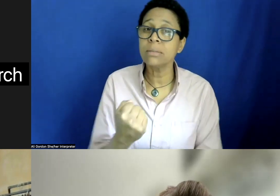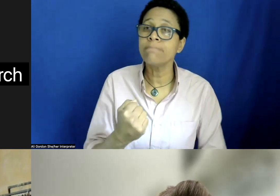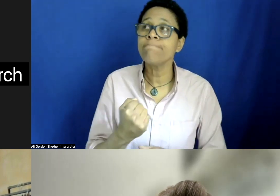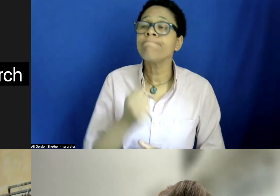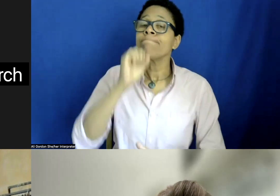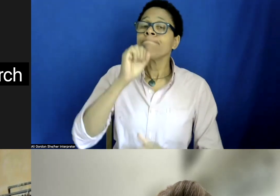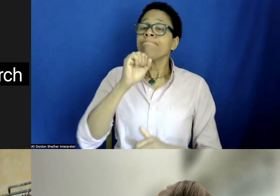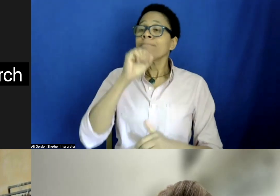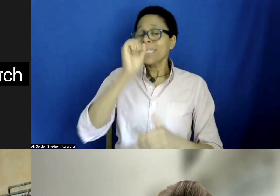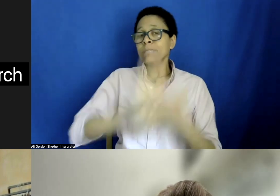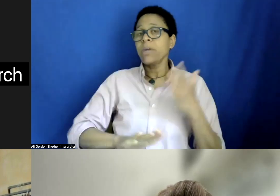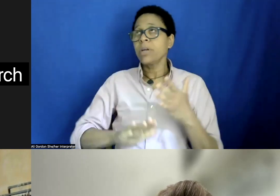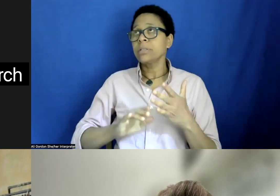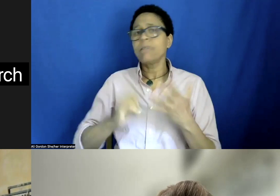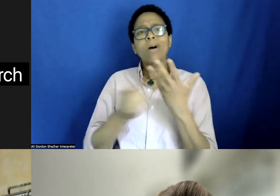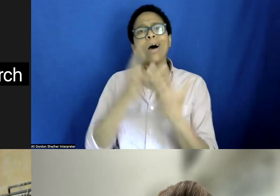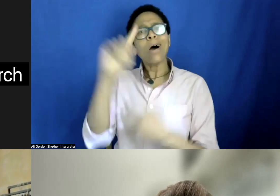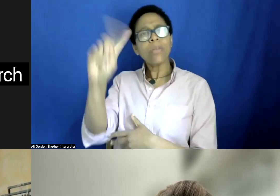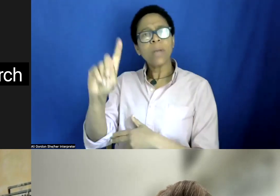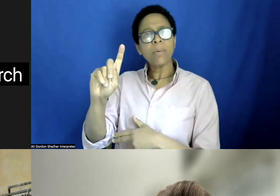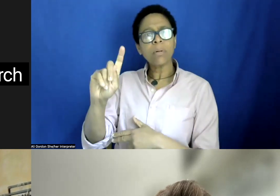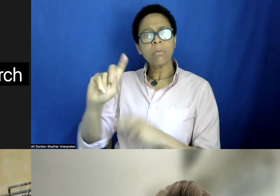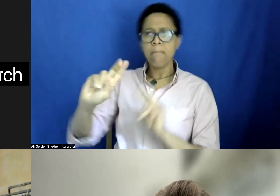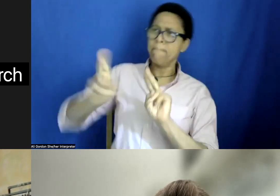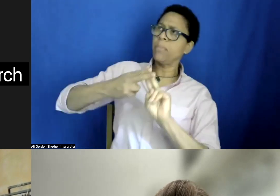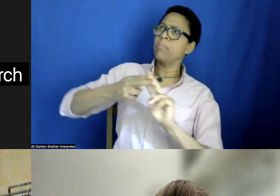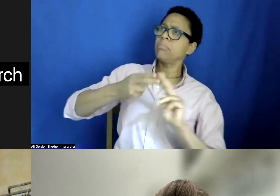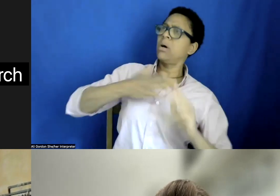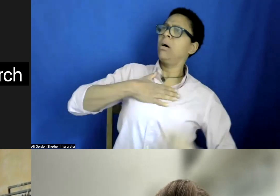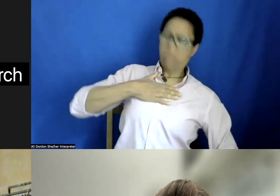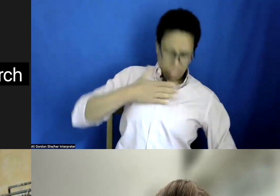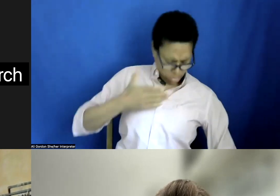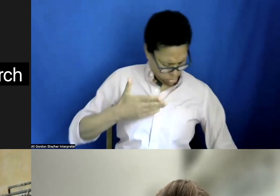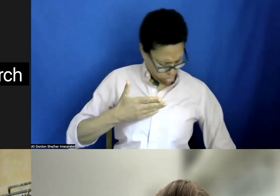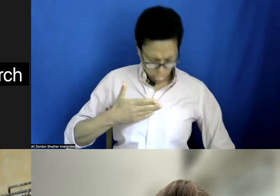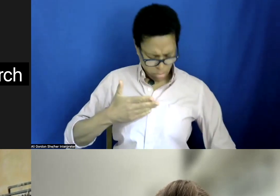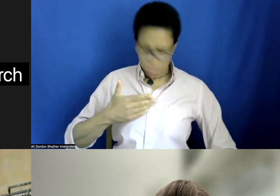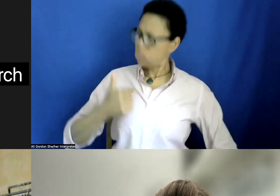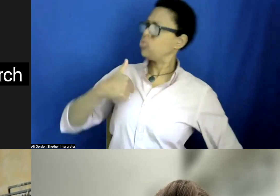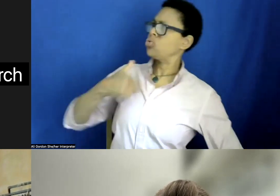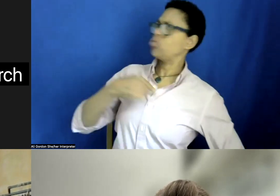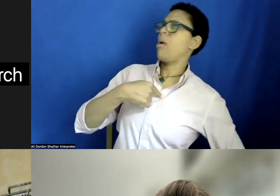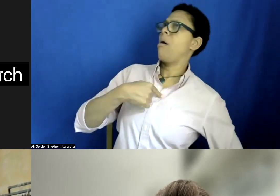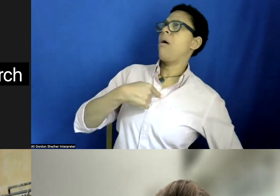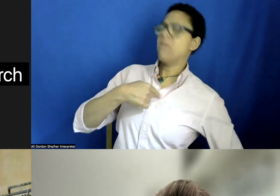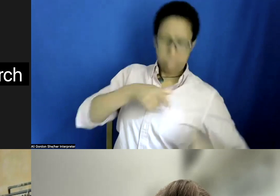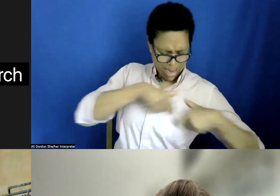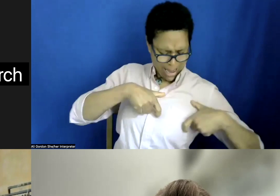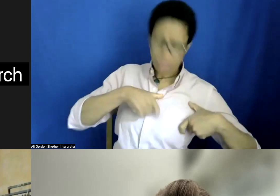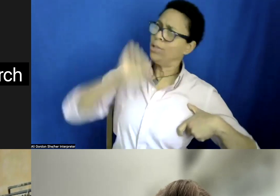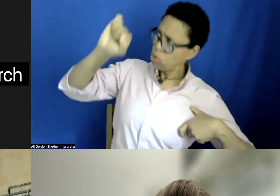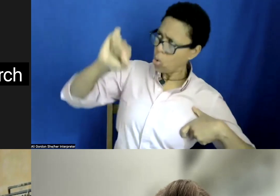labelled from the outside, and it is an ongoing thing. And when it comes to